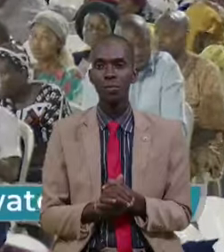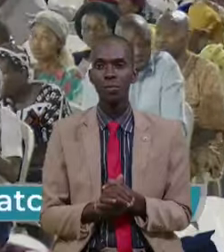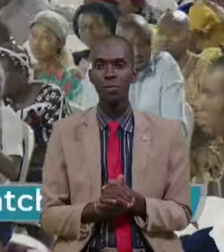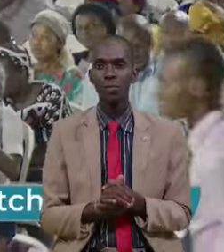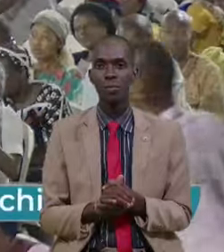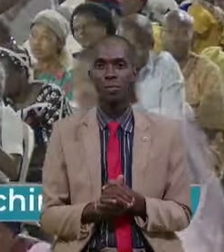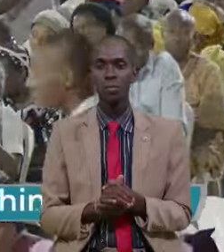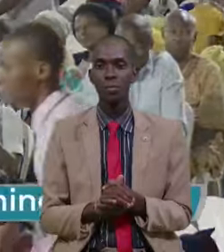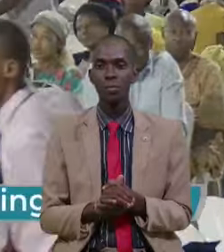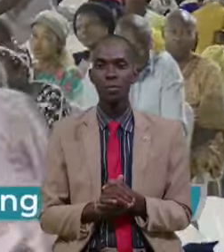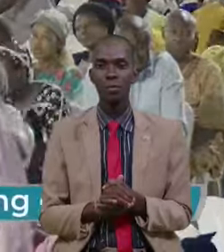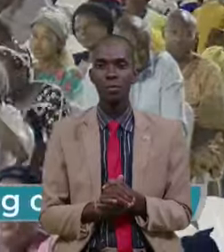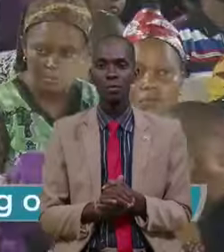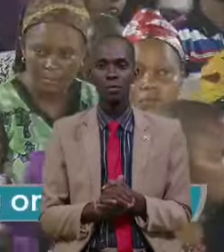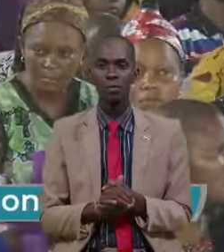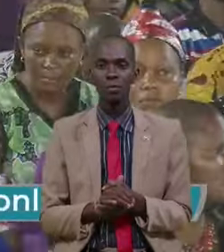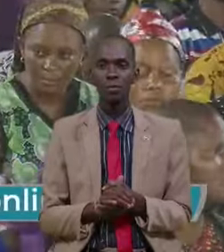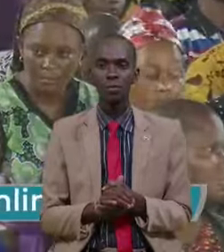Just wave the flag.